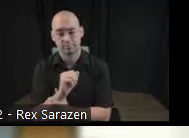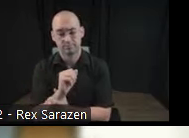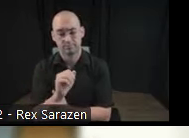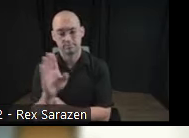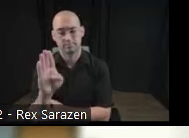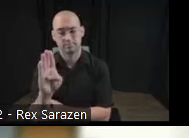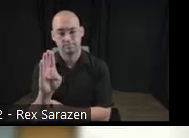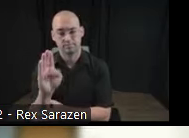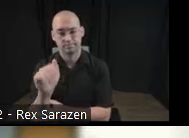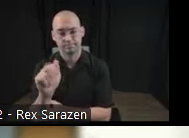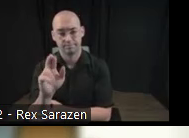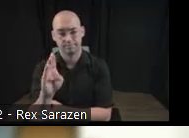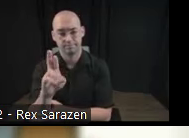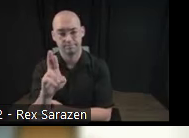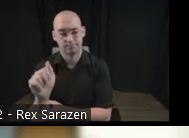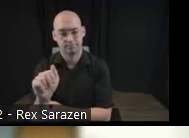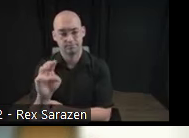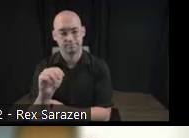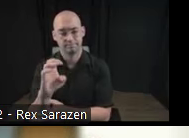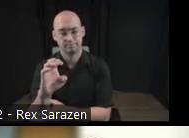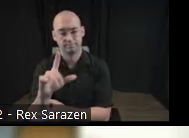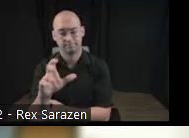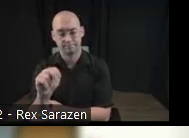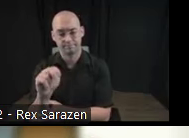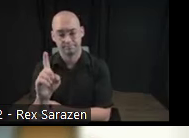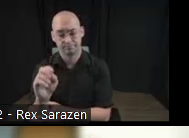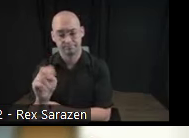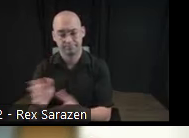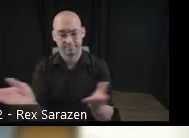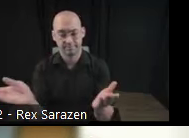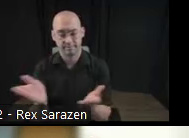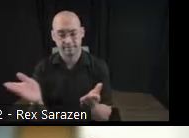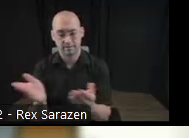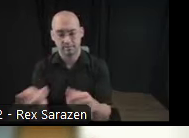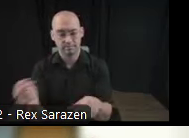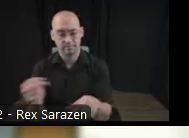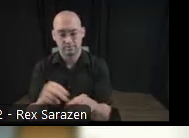Barbara McClendon. Here, participating remotely.